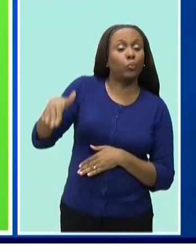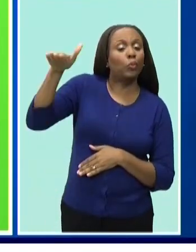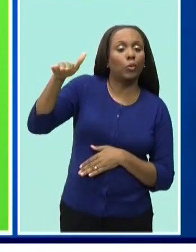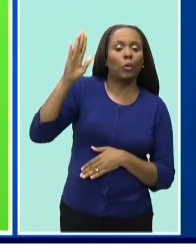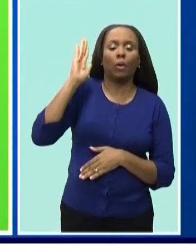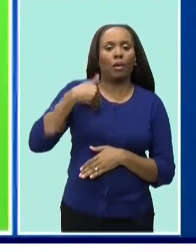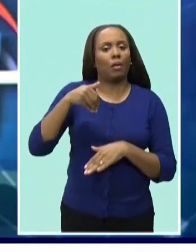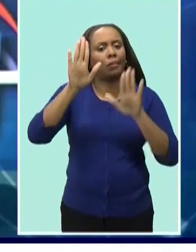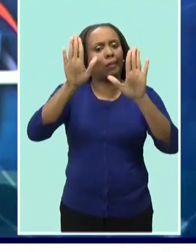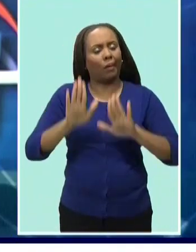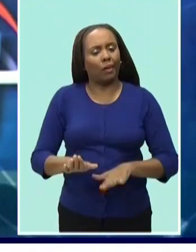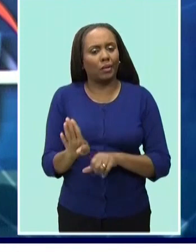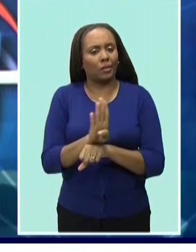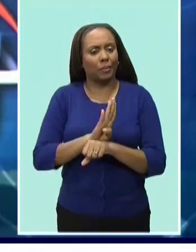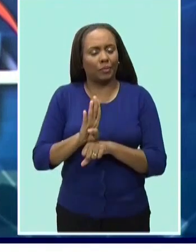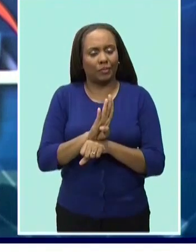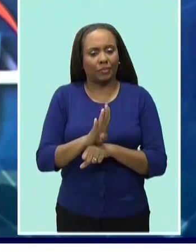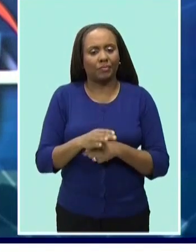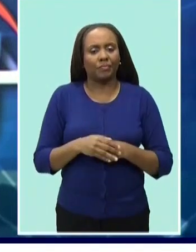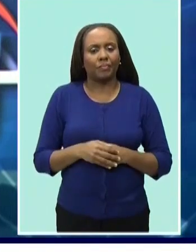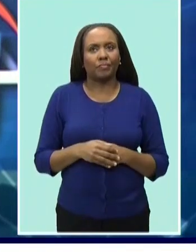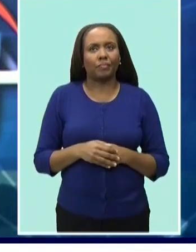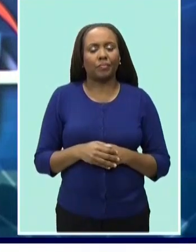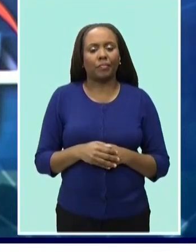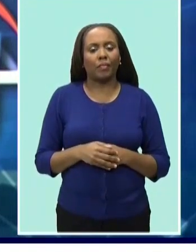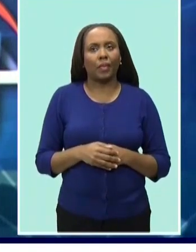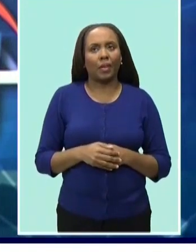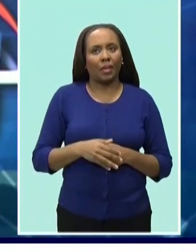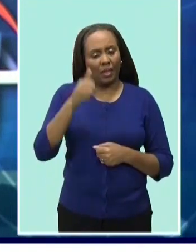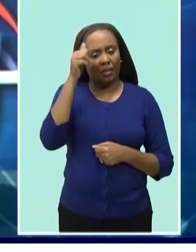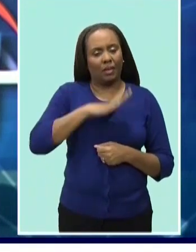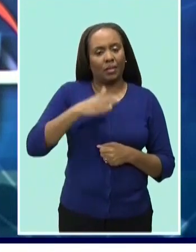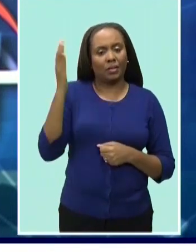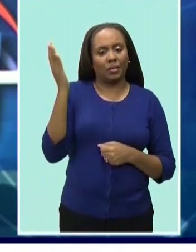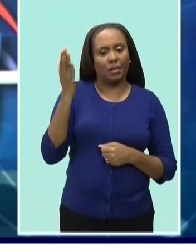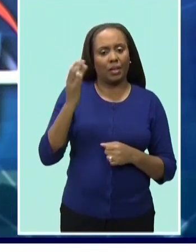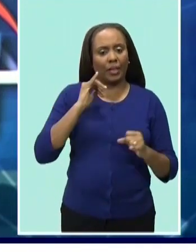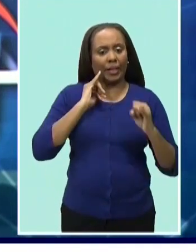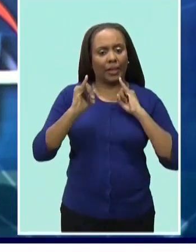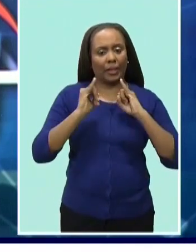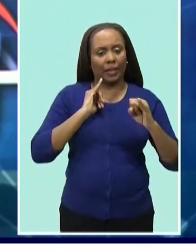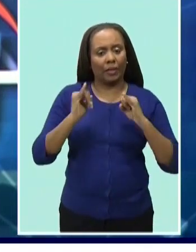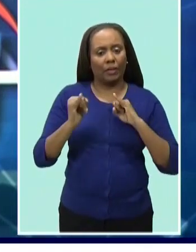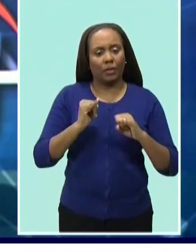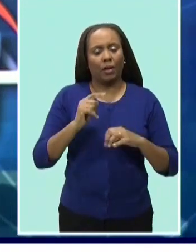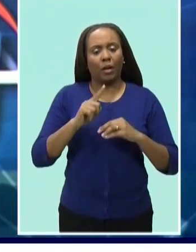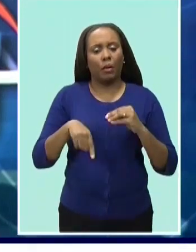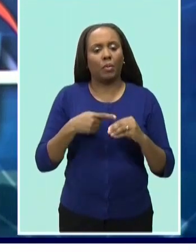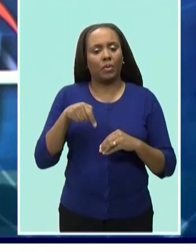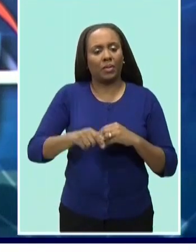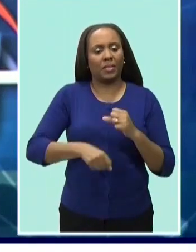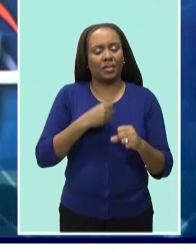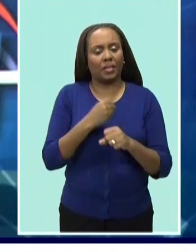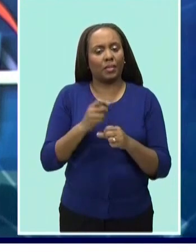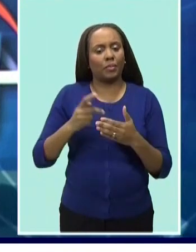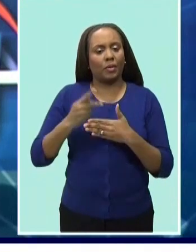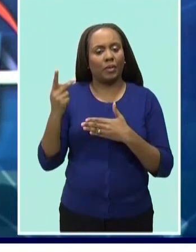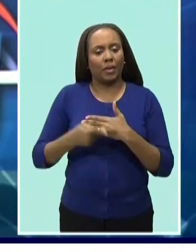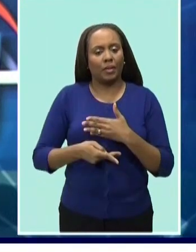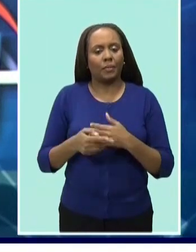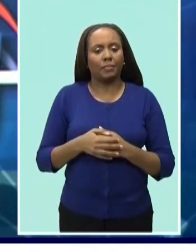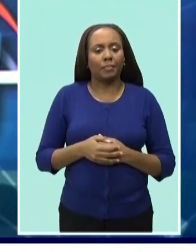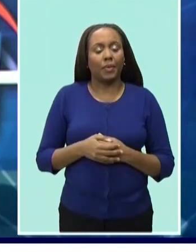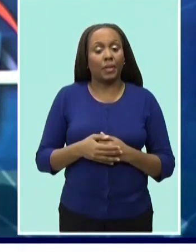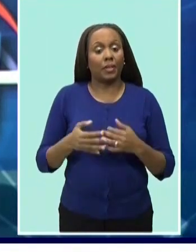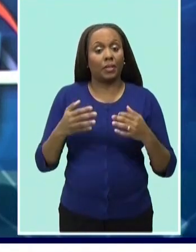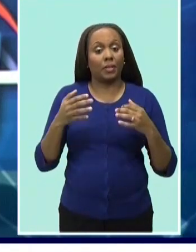fantastic Barbados. Mr. Weeks made the comments during an interview with the CBC to give an update on this year's show. Mom, This One's For